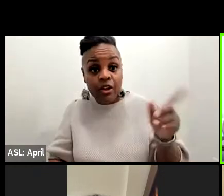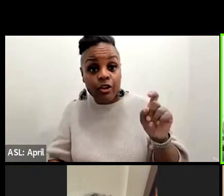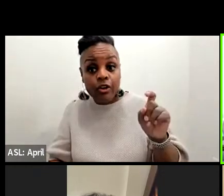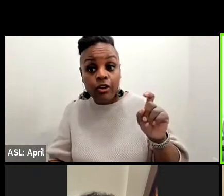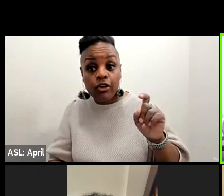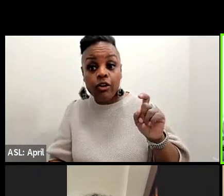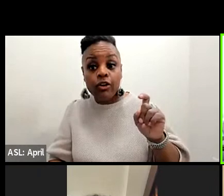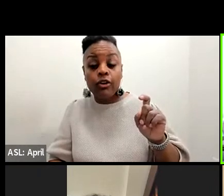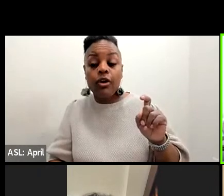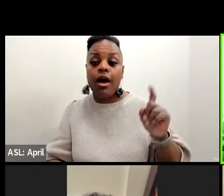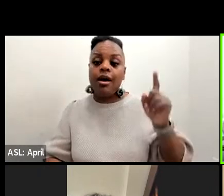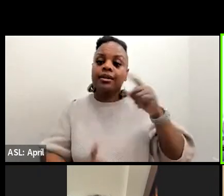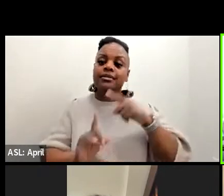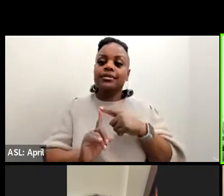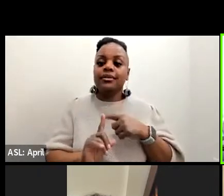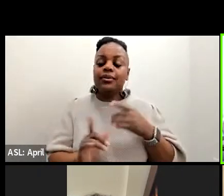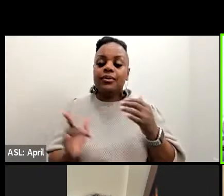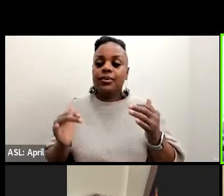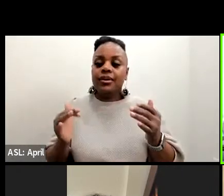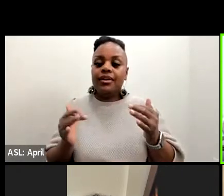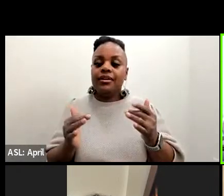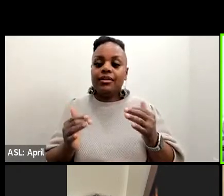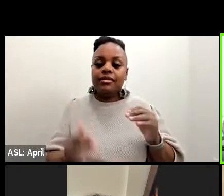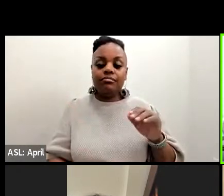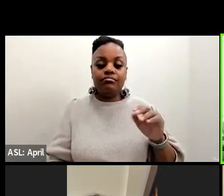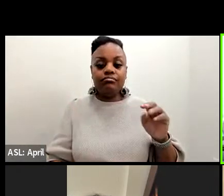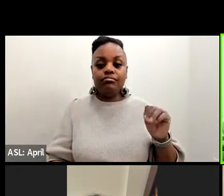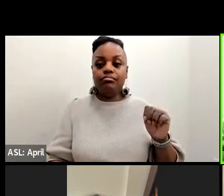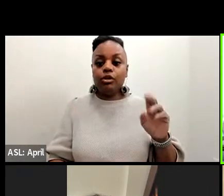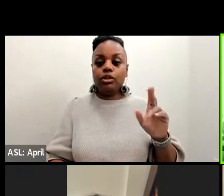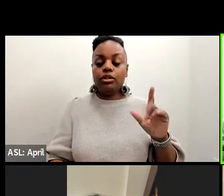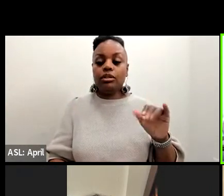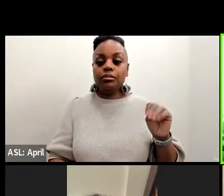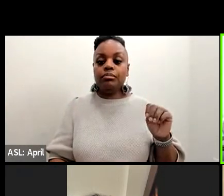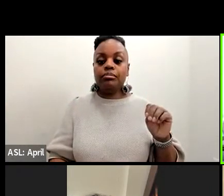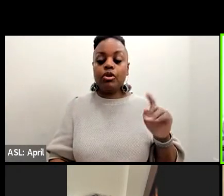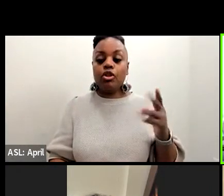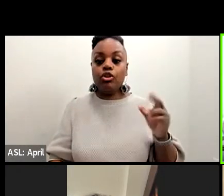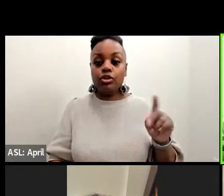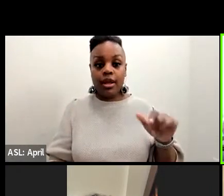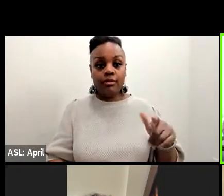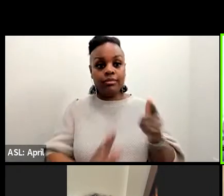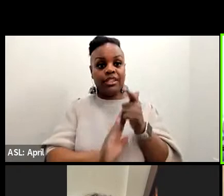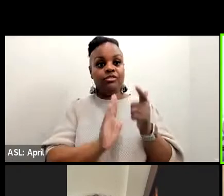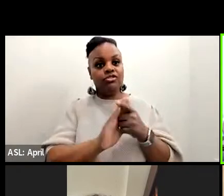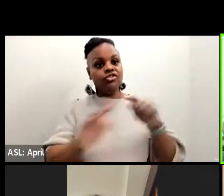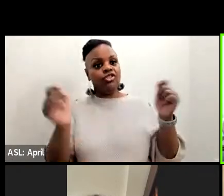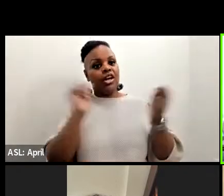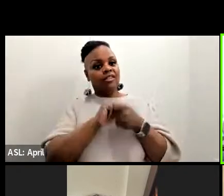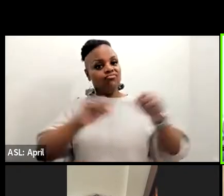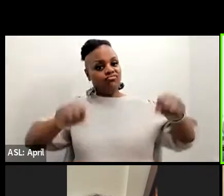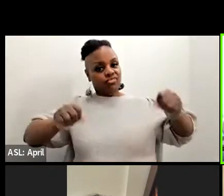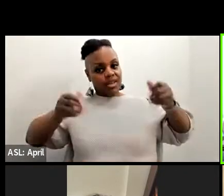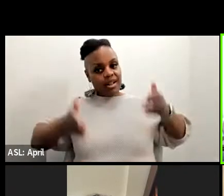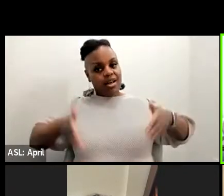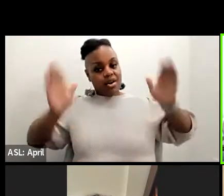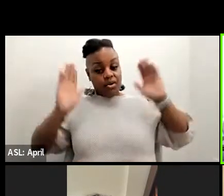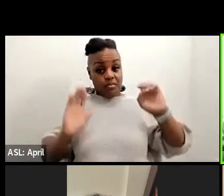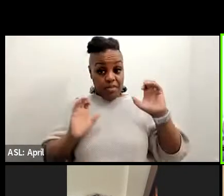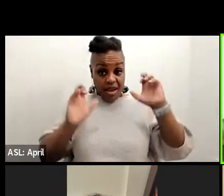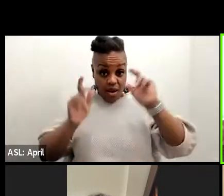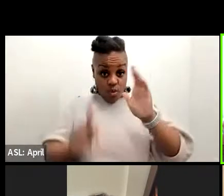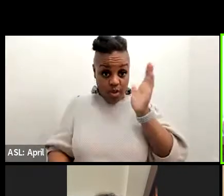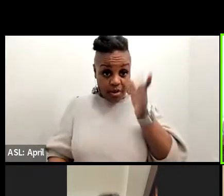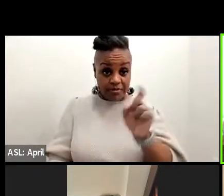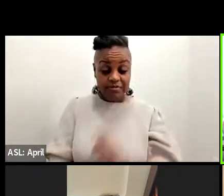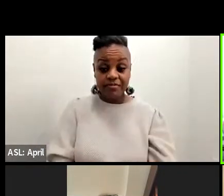becomes re-legalized? Like, just on that level, what has become of this very, like, you know,